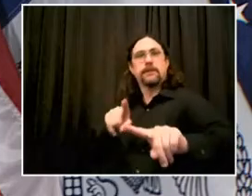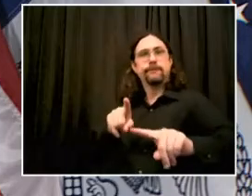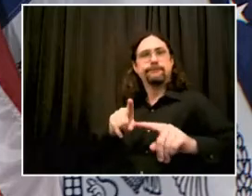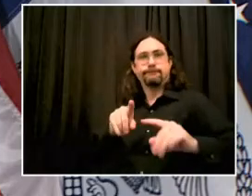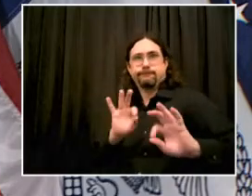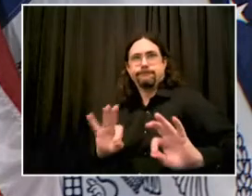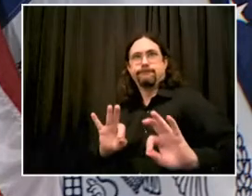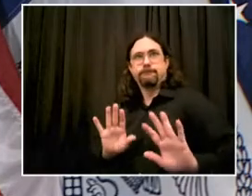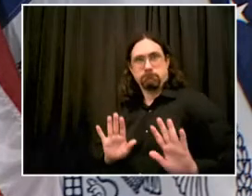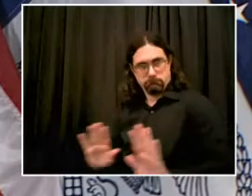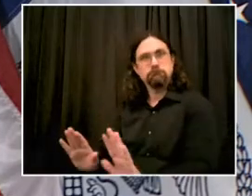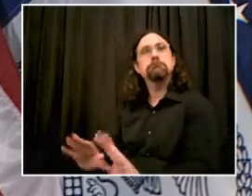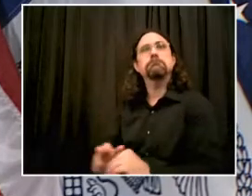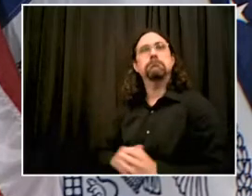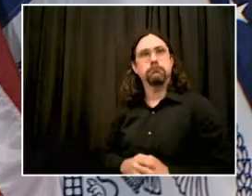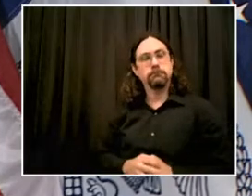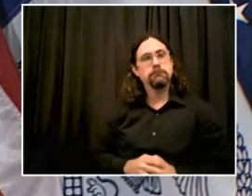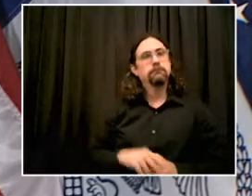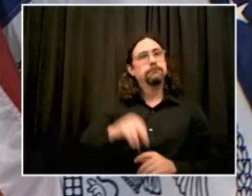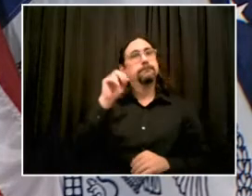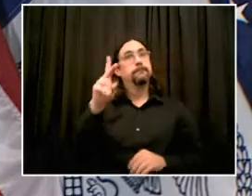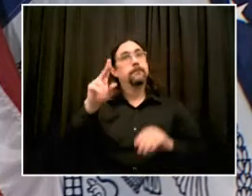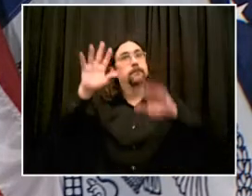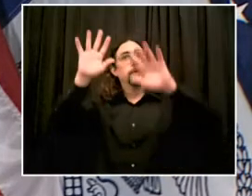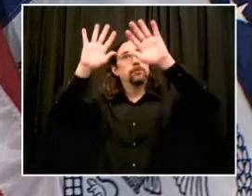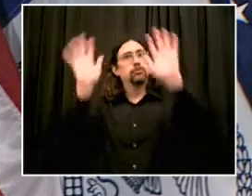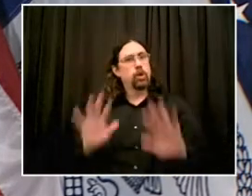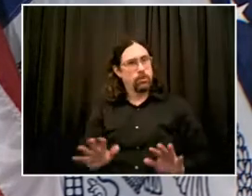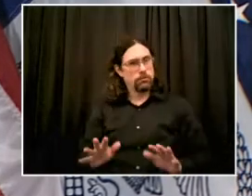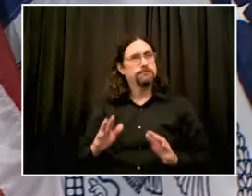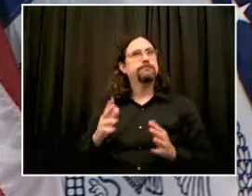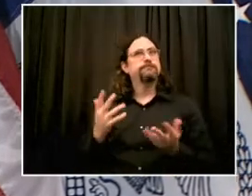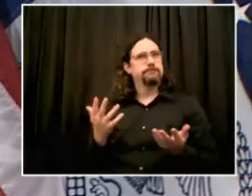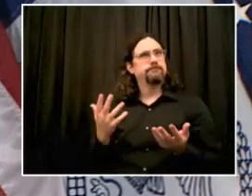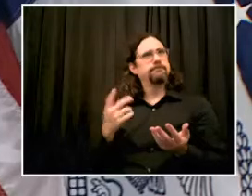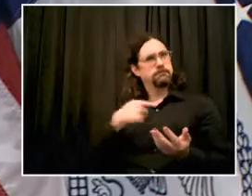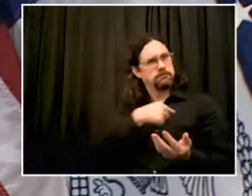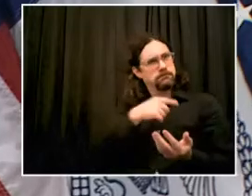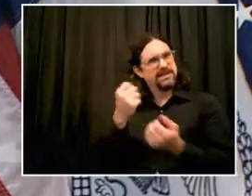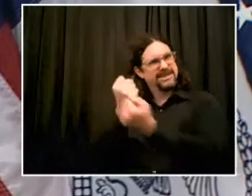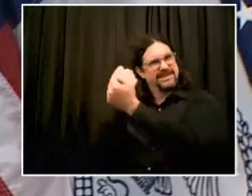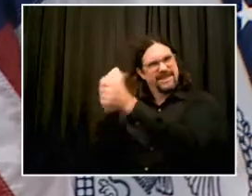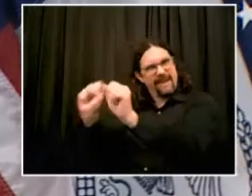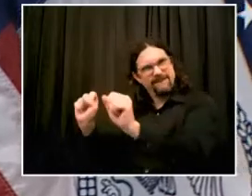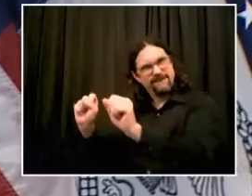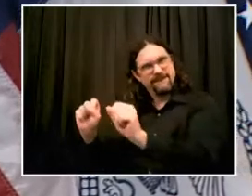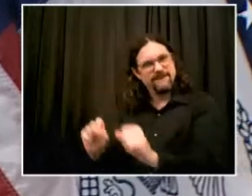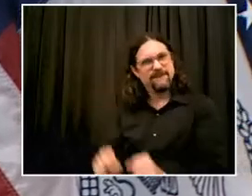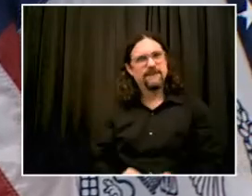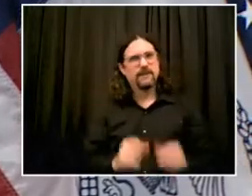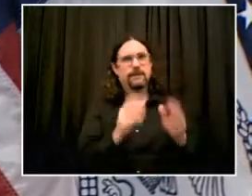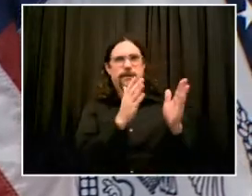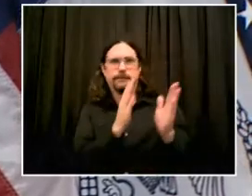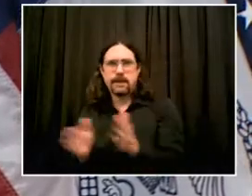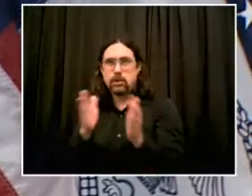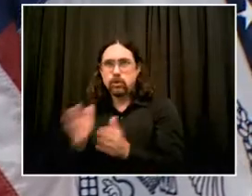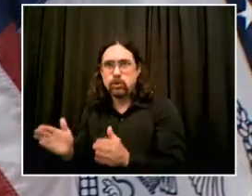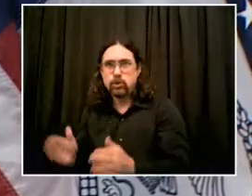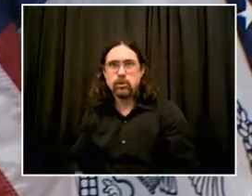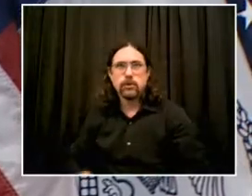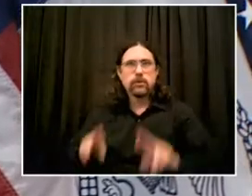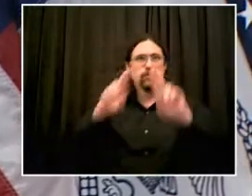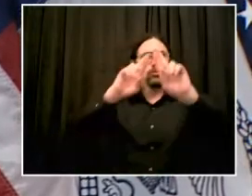safety, preparedness, being ready for any eventuality. That's the same approach that we are taking when it comes to